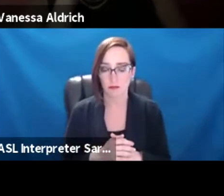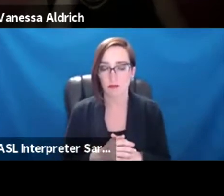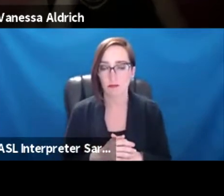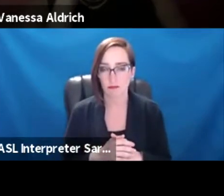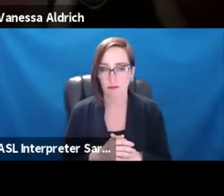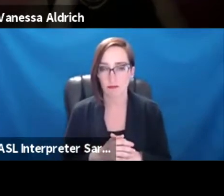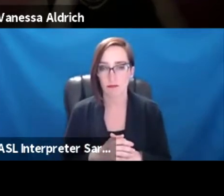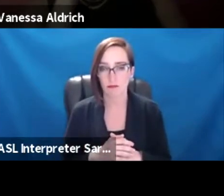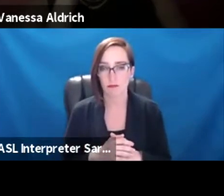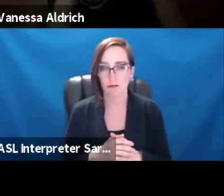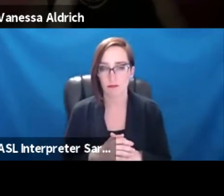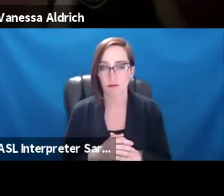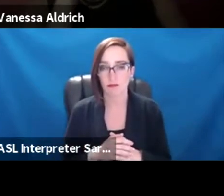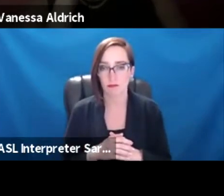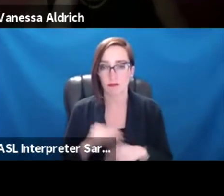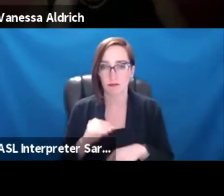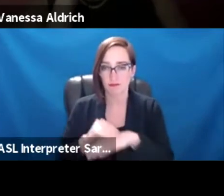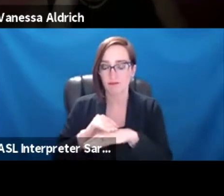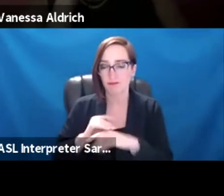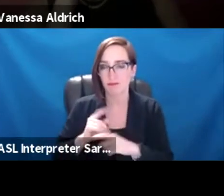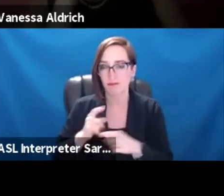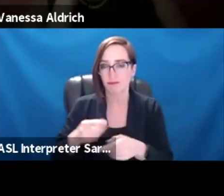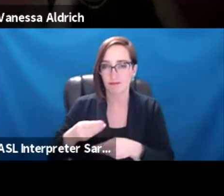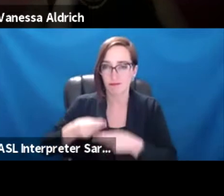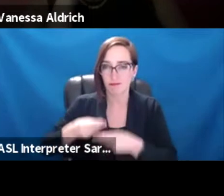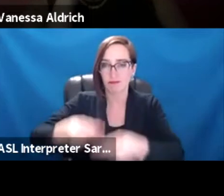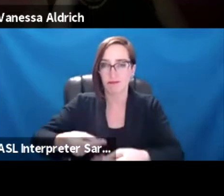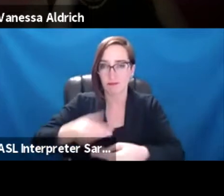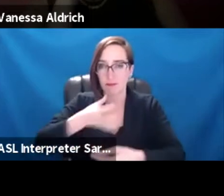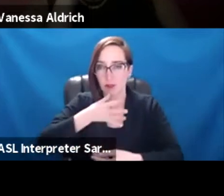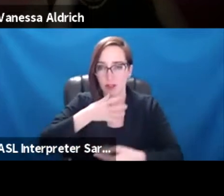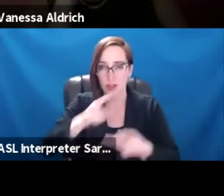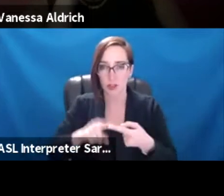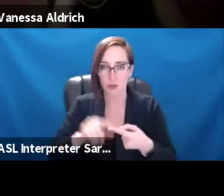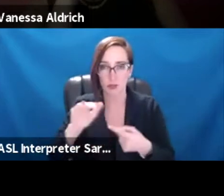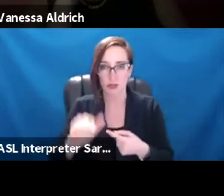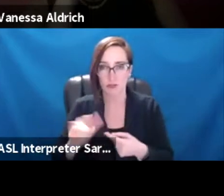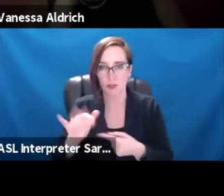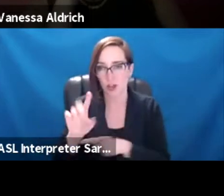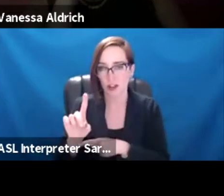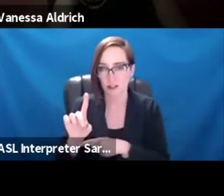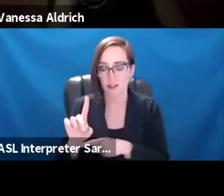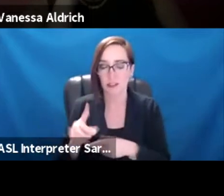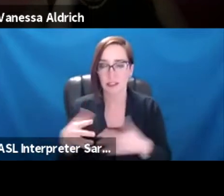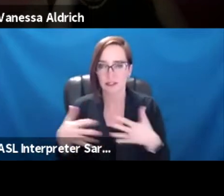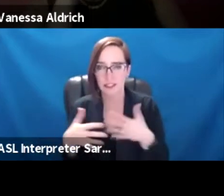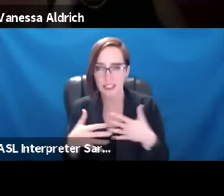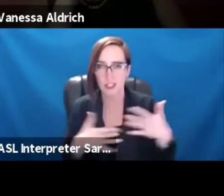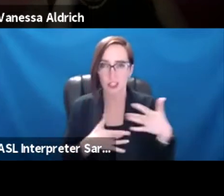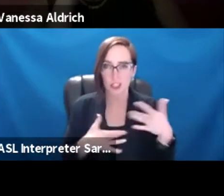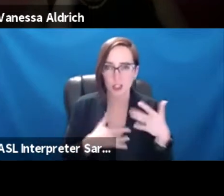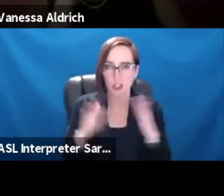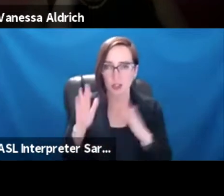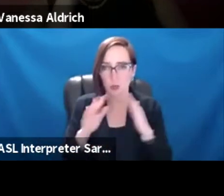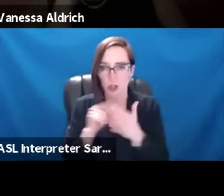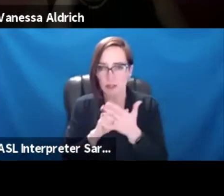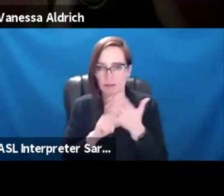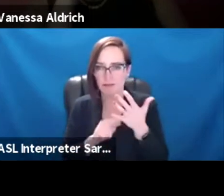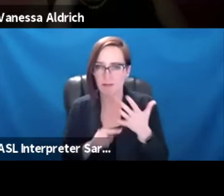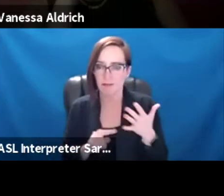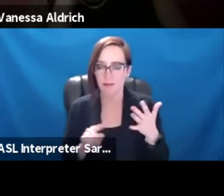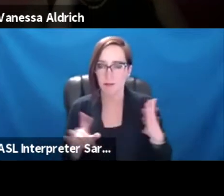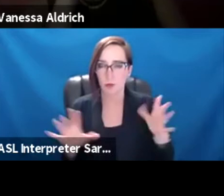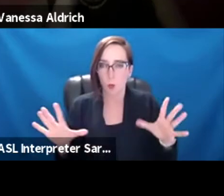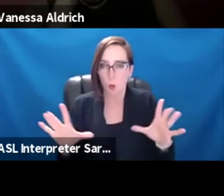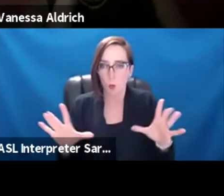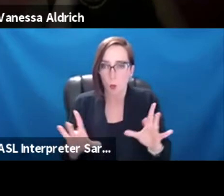passed from mother to child. So you inherit that, those fears, those concerns, those worries, those